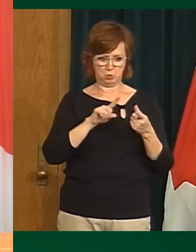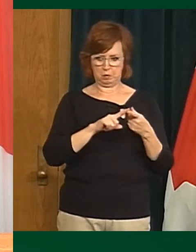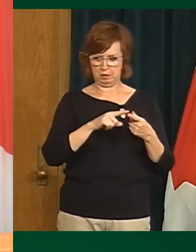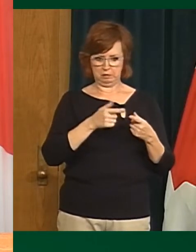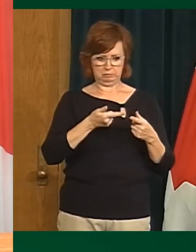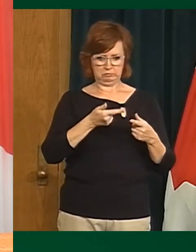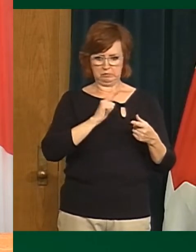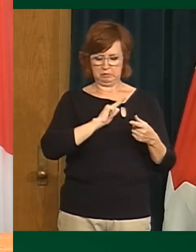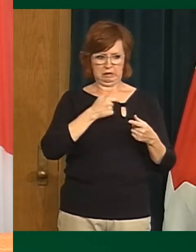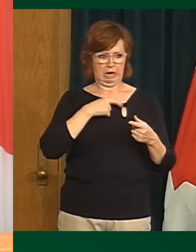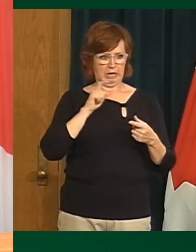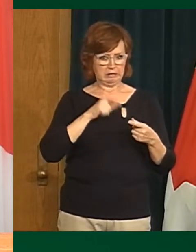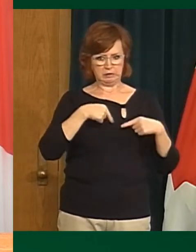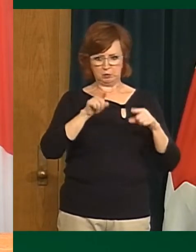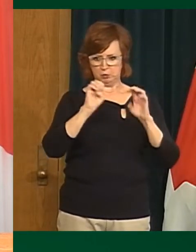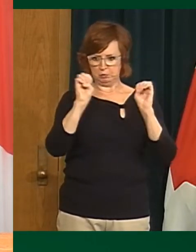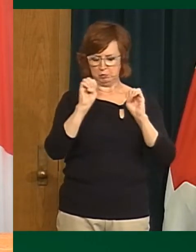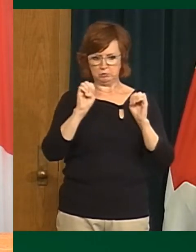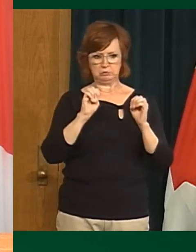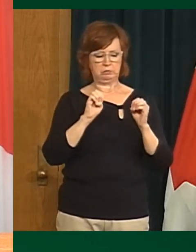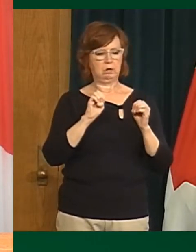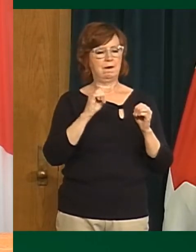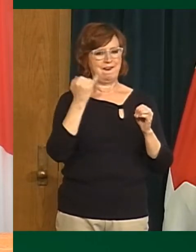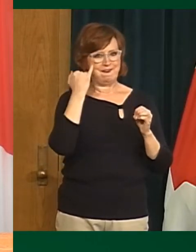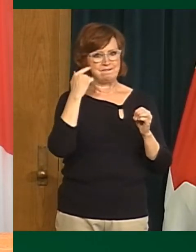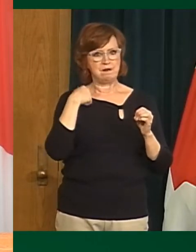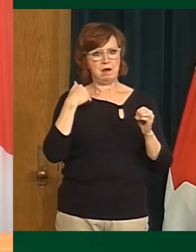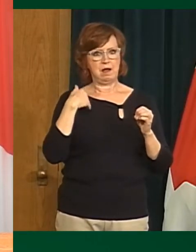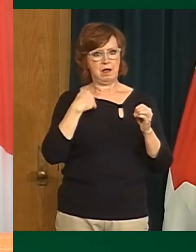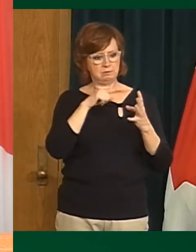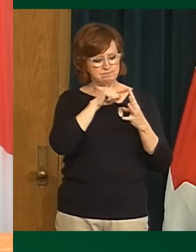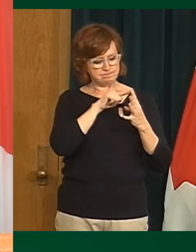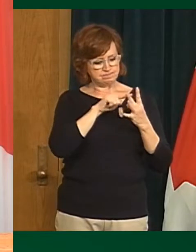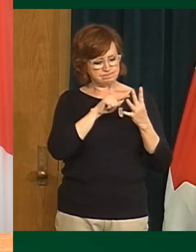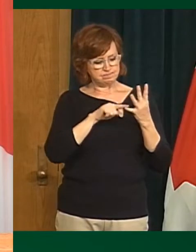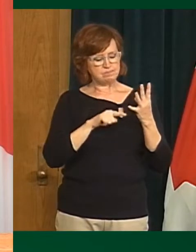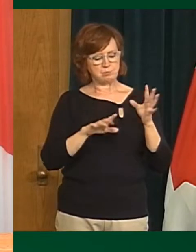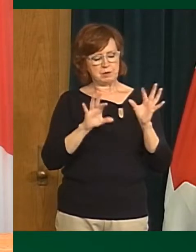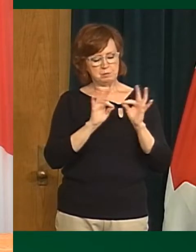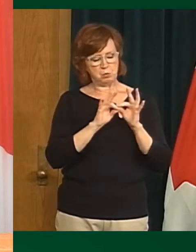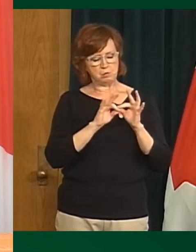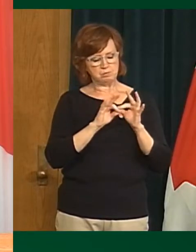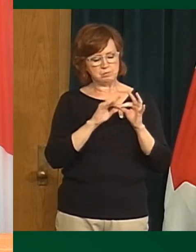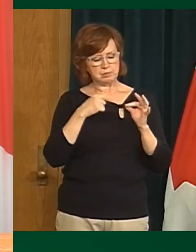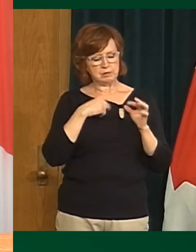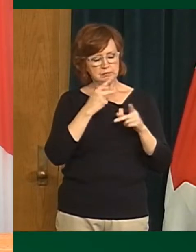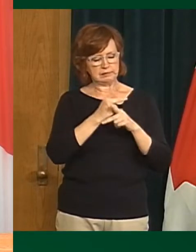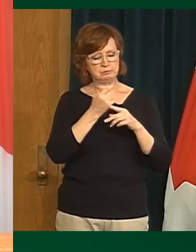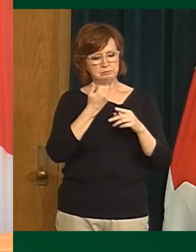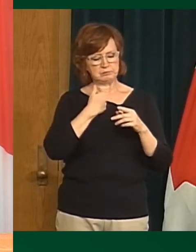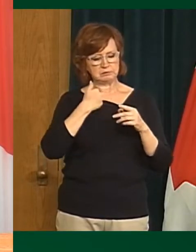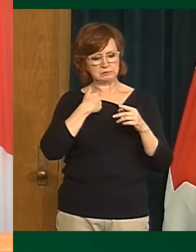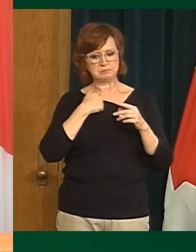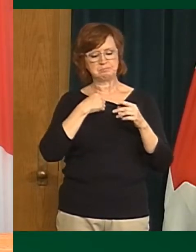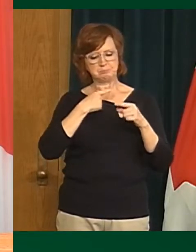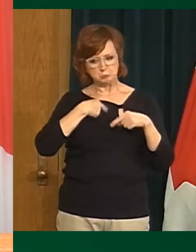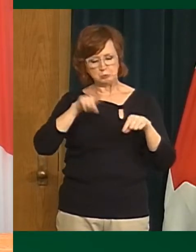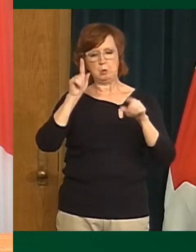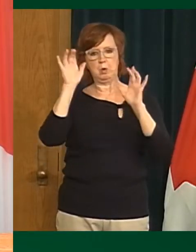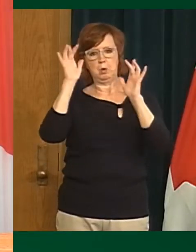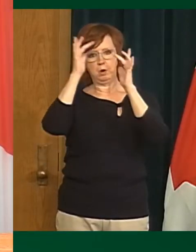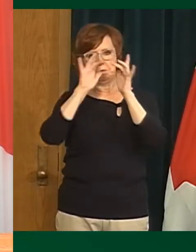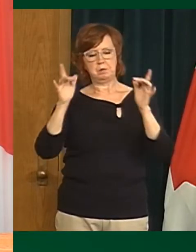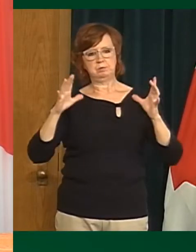And then as we expand our virtual households, we need to be conscious of who are we inviting, what are the age ranges, do they have any underlying risk